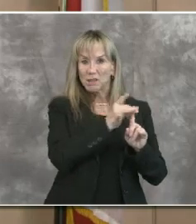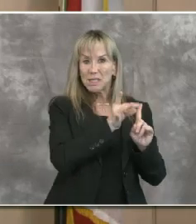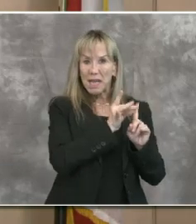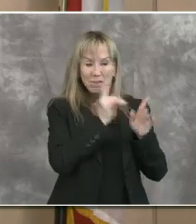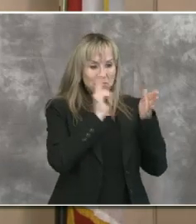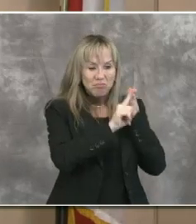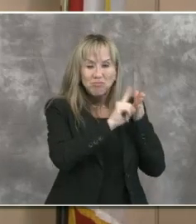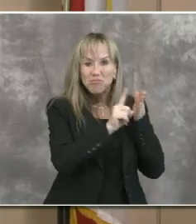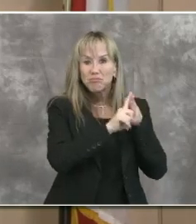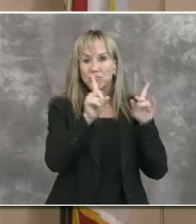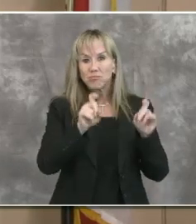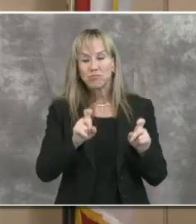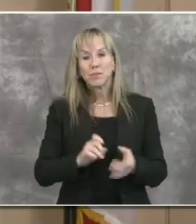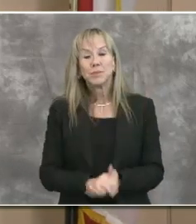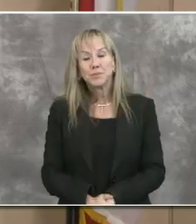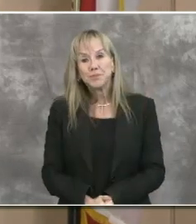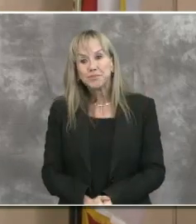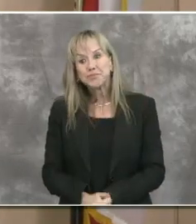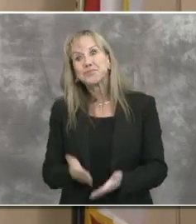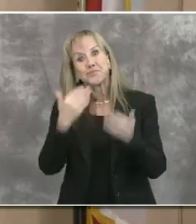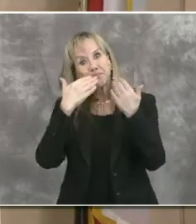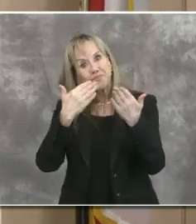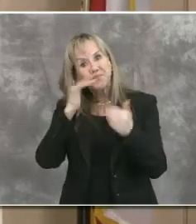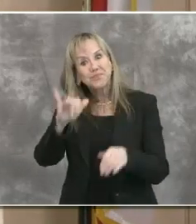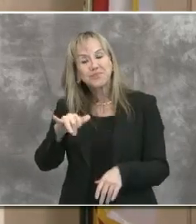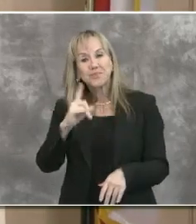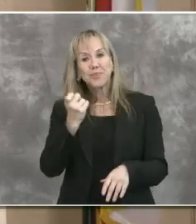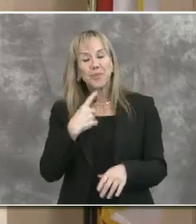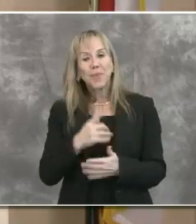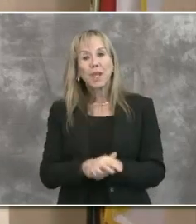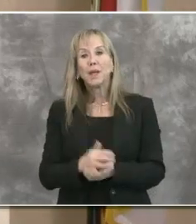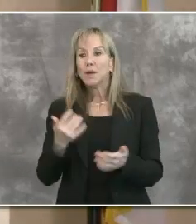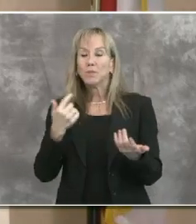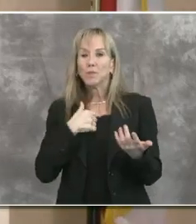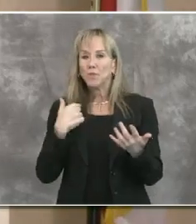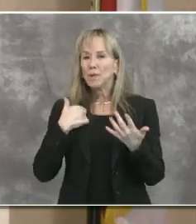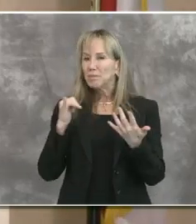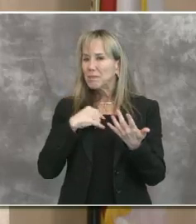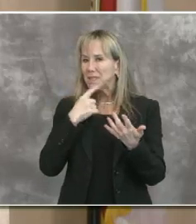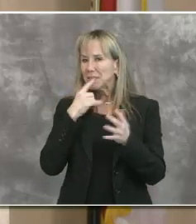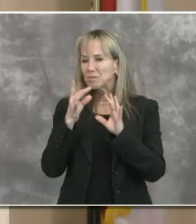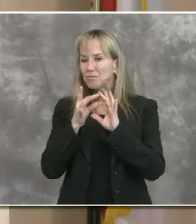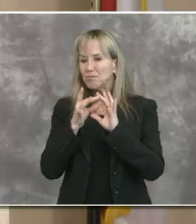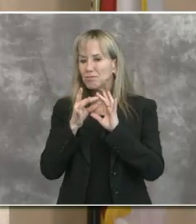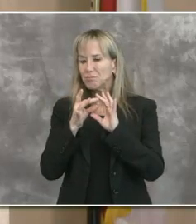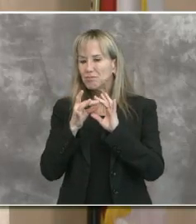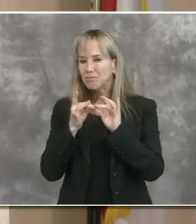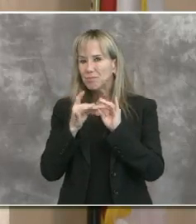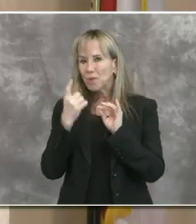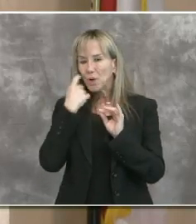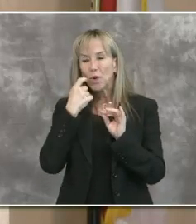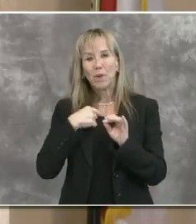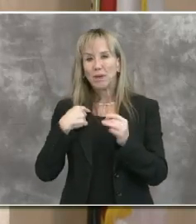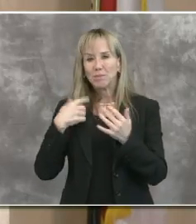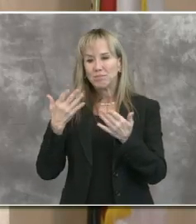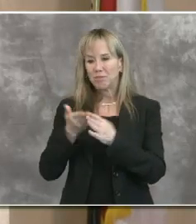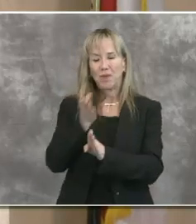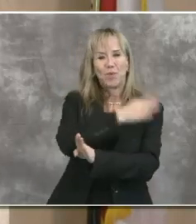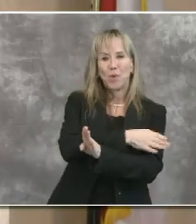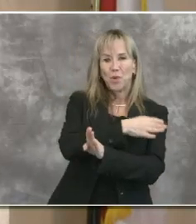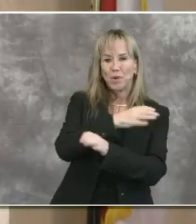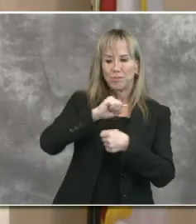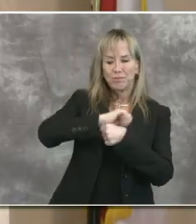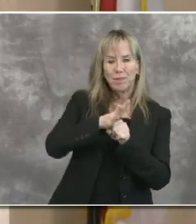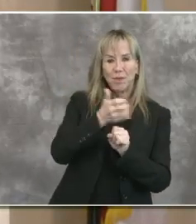Well, thank you for that question. We've been conducting, as I stated earlier, contact tracing before COVID-19 and